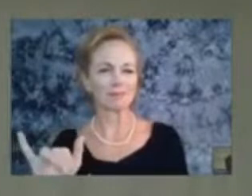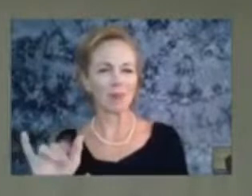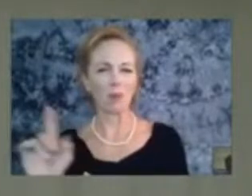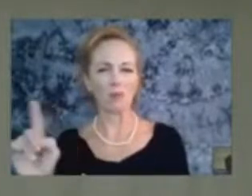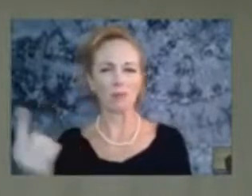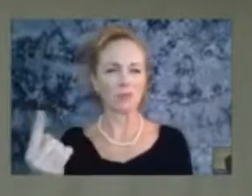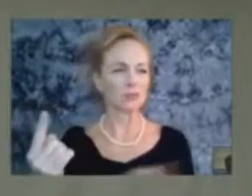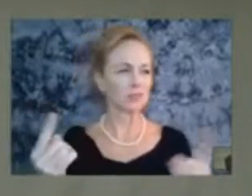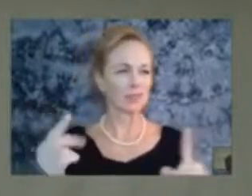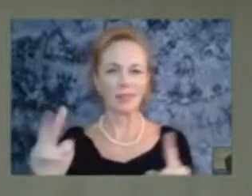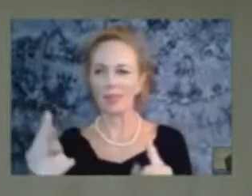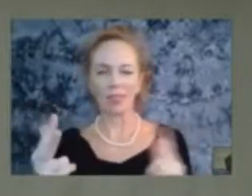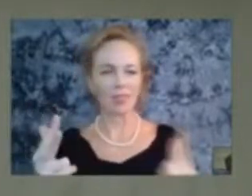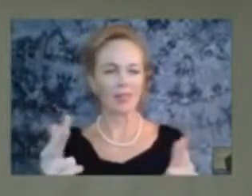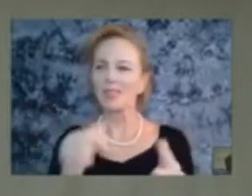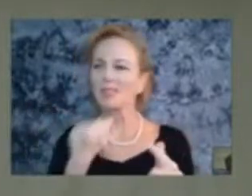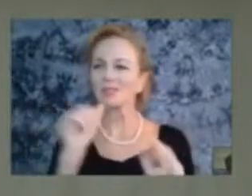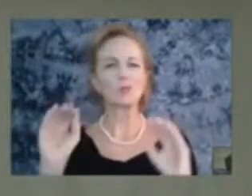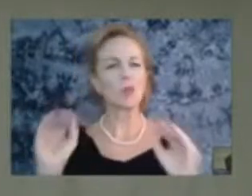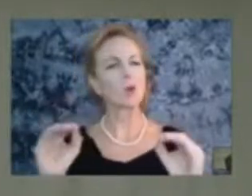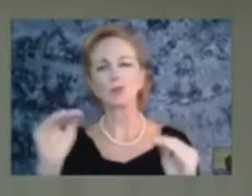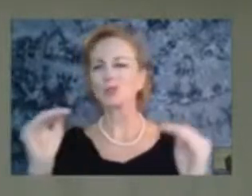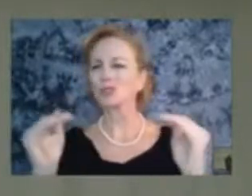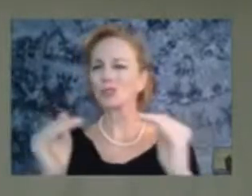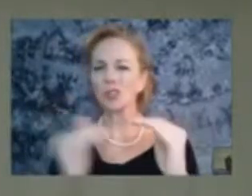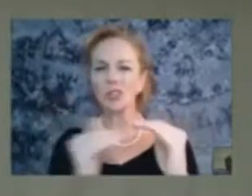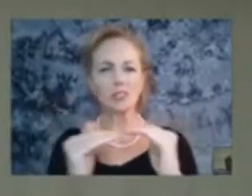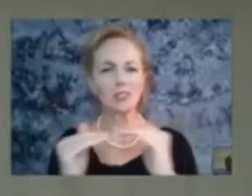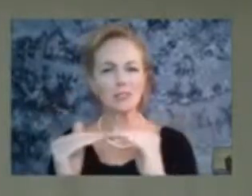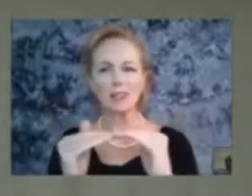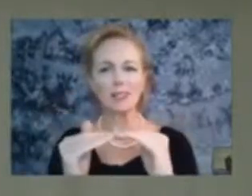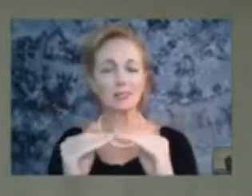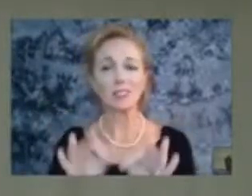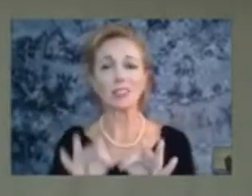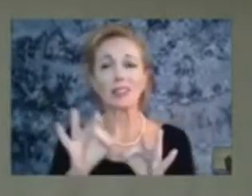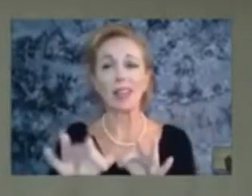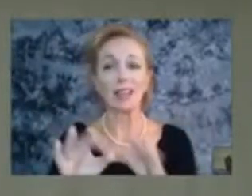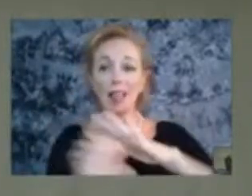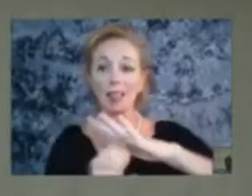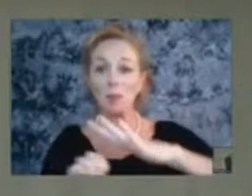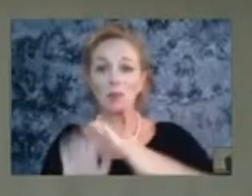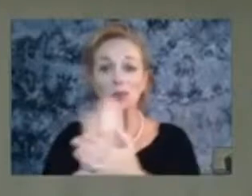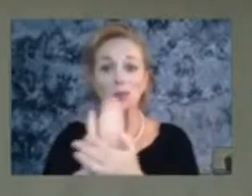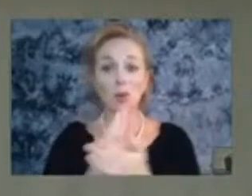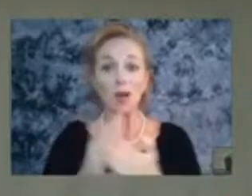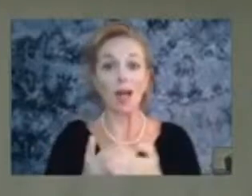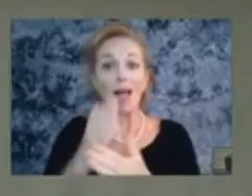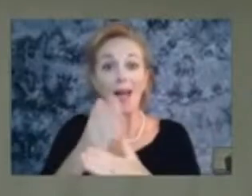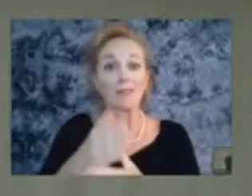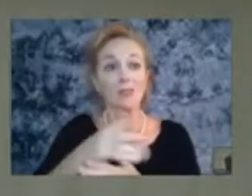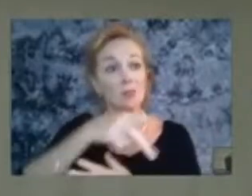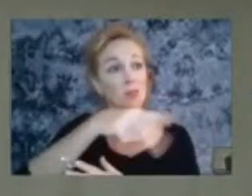And so there's no justification for delaying elementary school after pre-K,